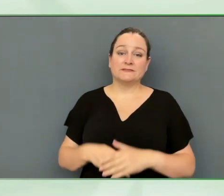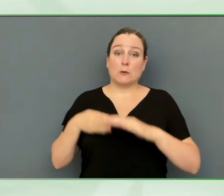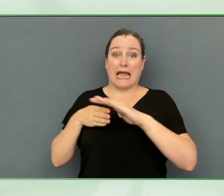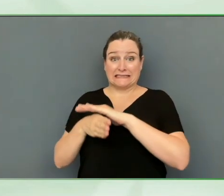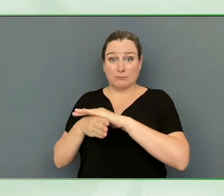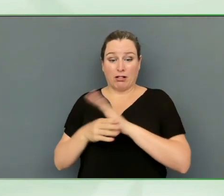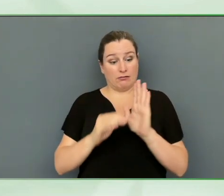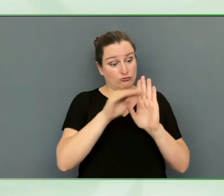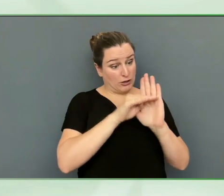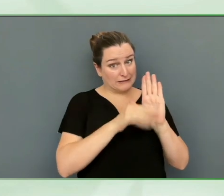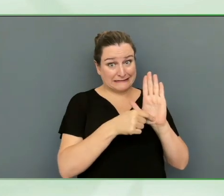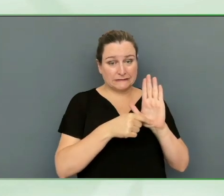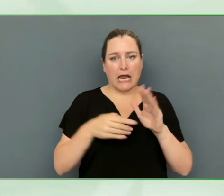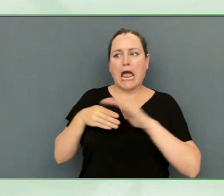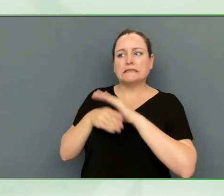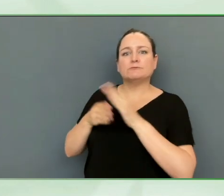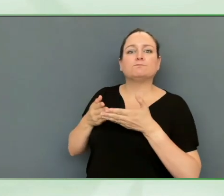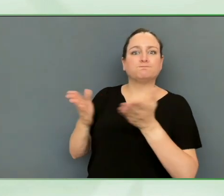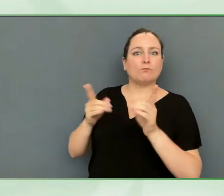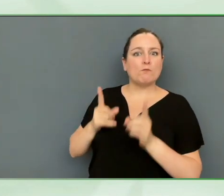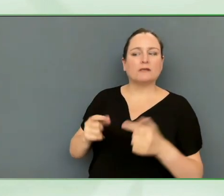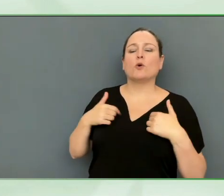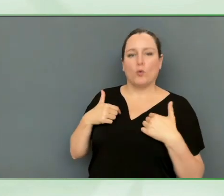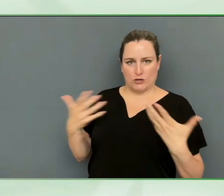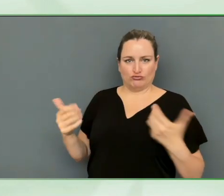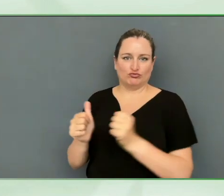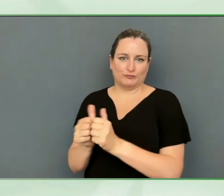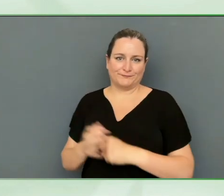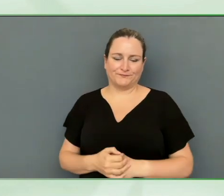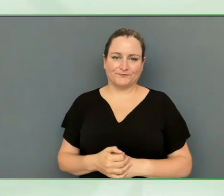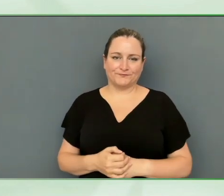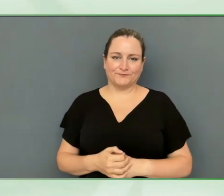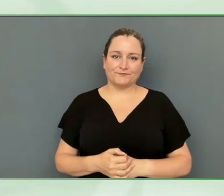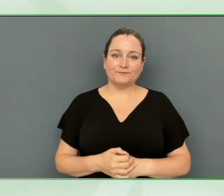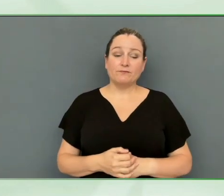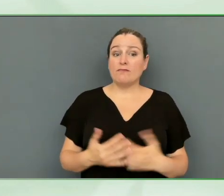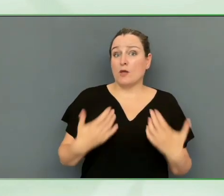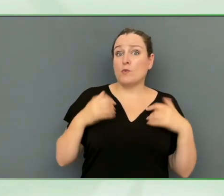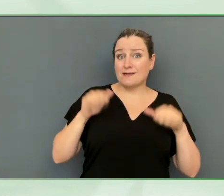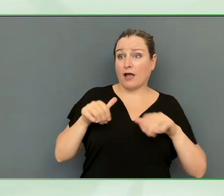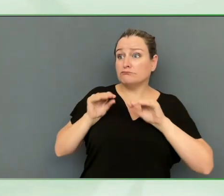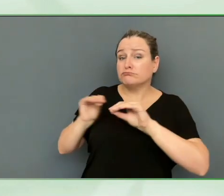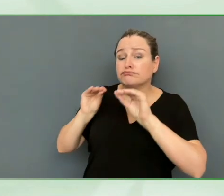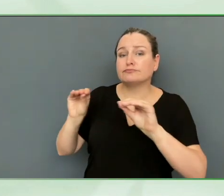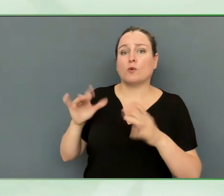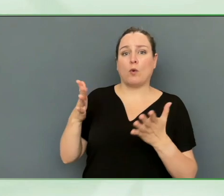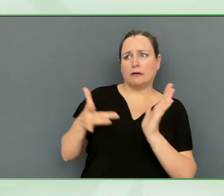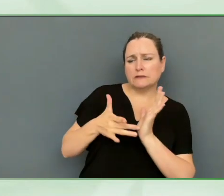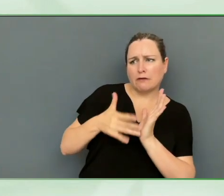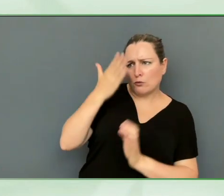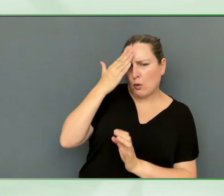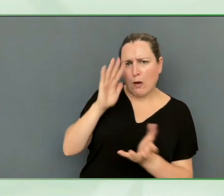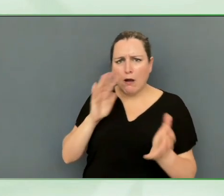do provide technical assistance and training for all our regulations for anyone who is interested in our work.